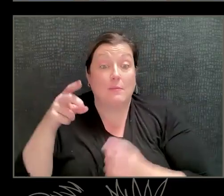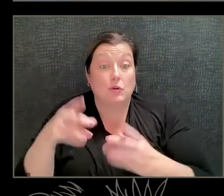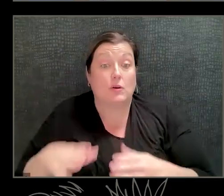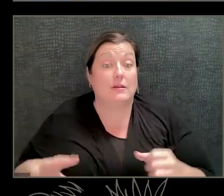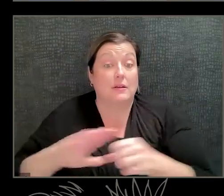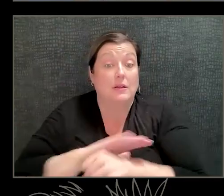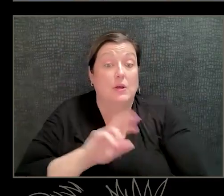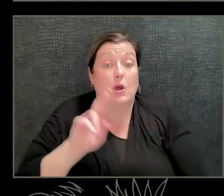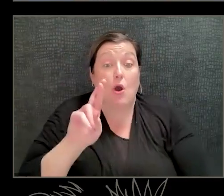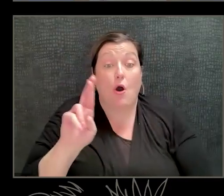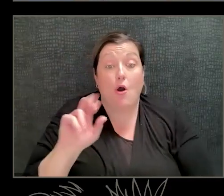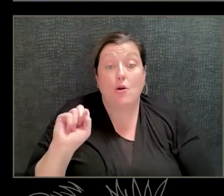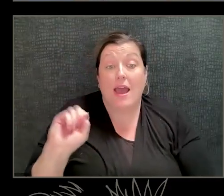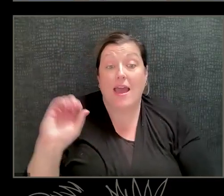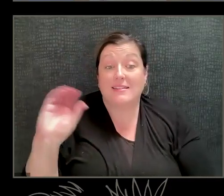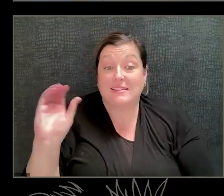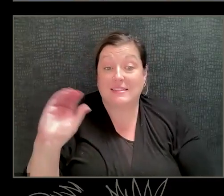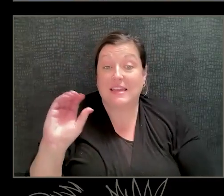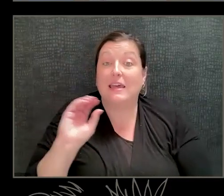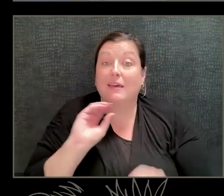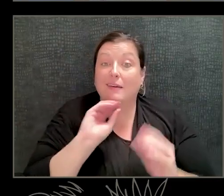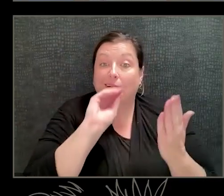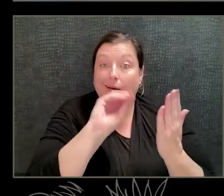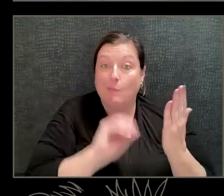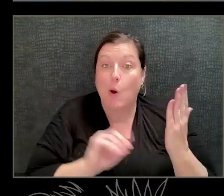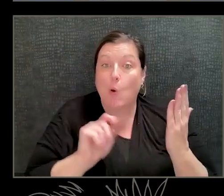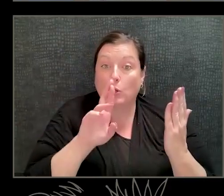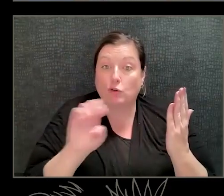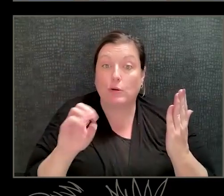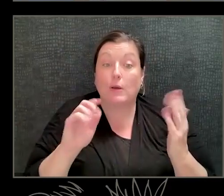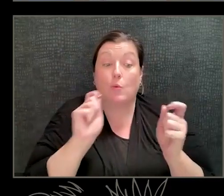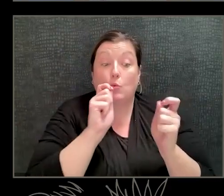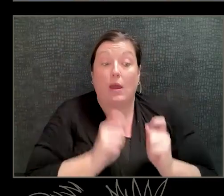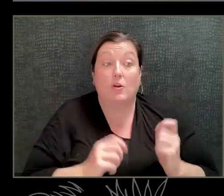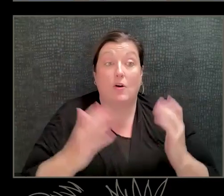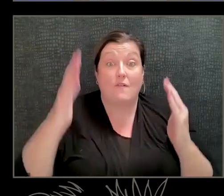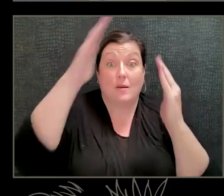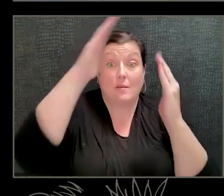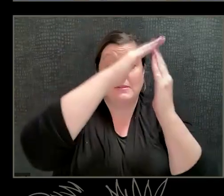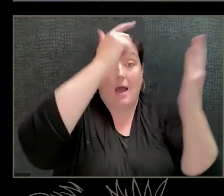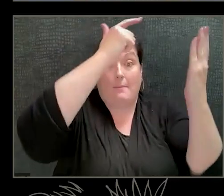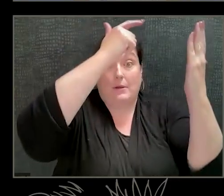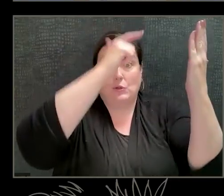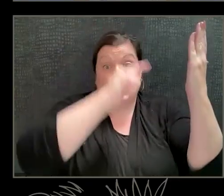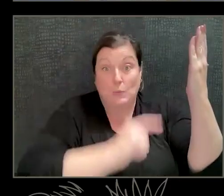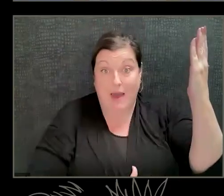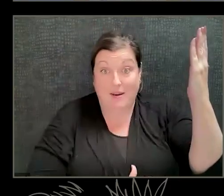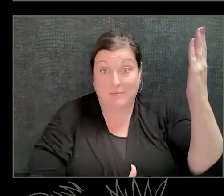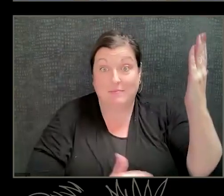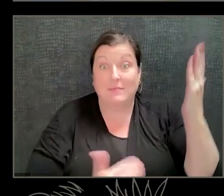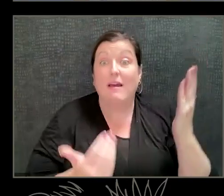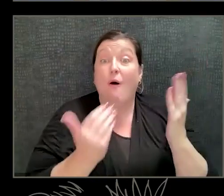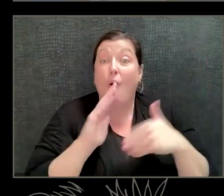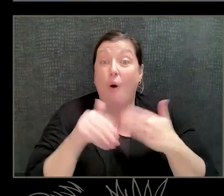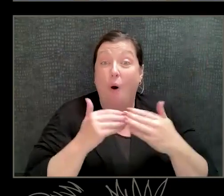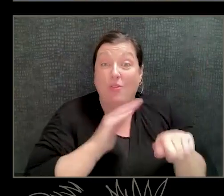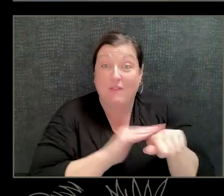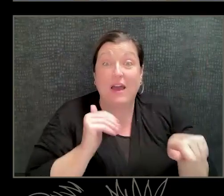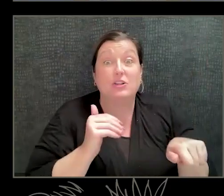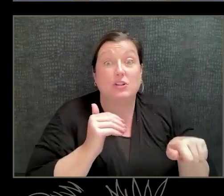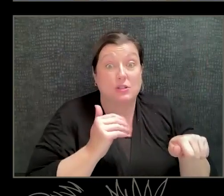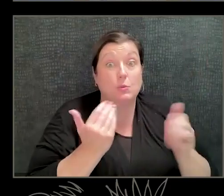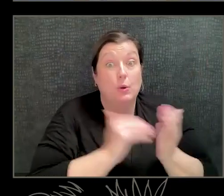RSC component tree is going to re-render from top to bottom. And all your fetches are going to reload. Revalidate tag only clears the